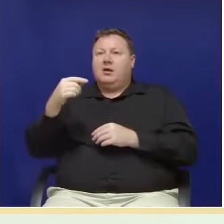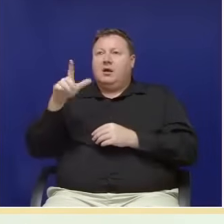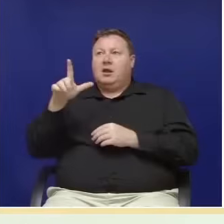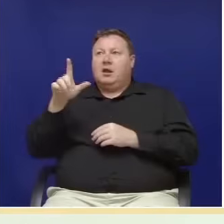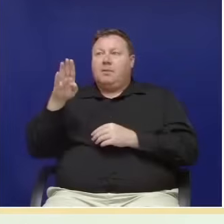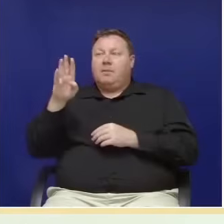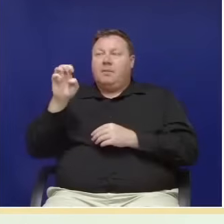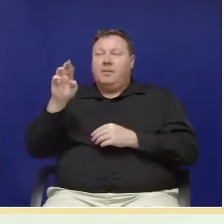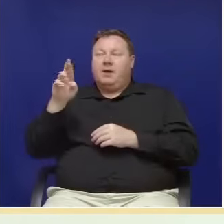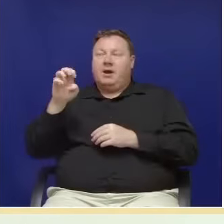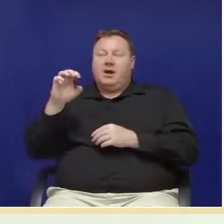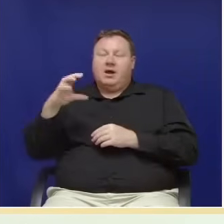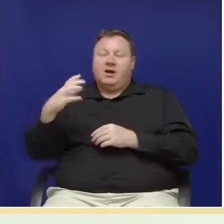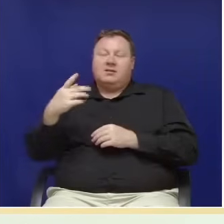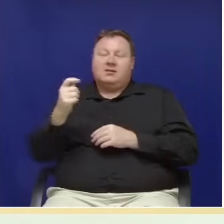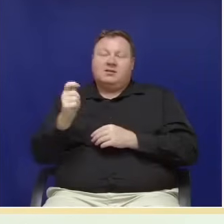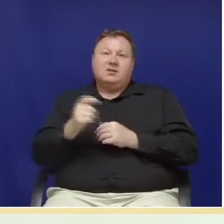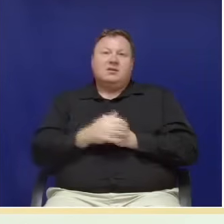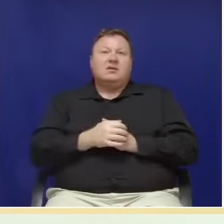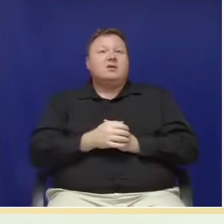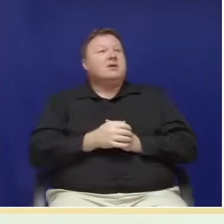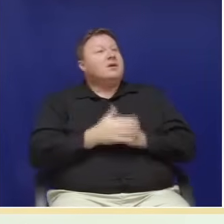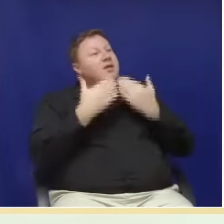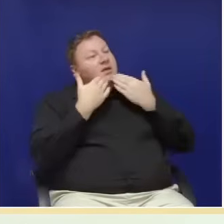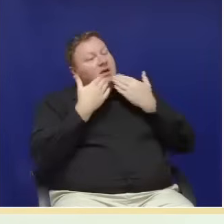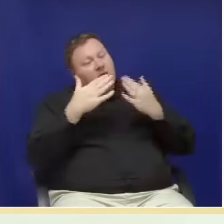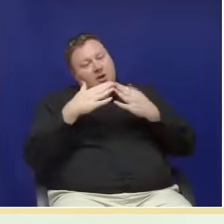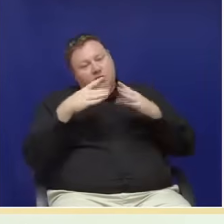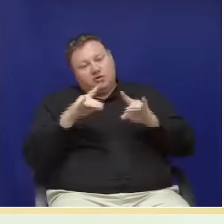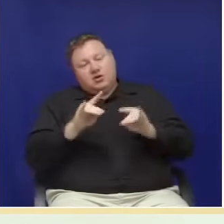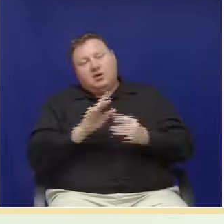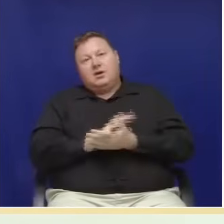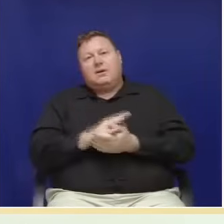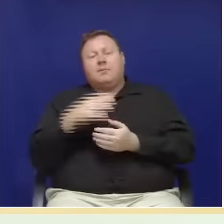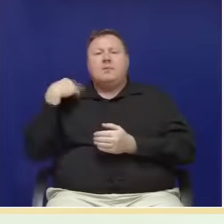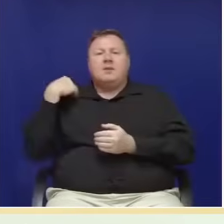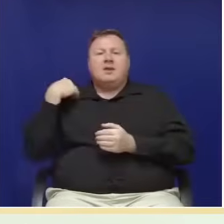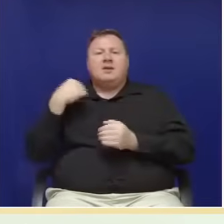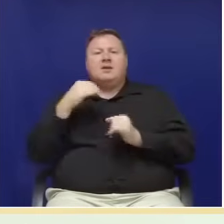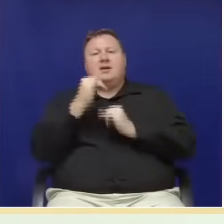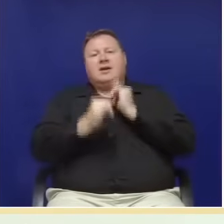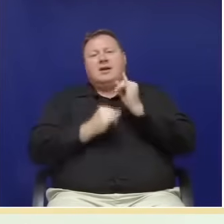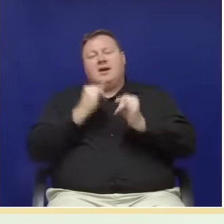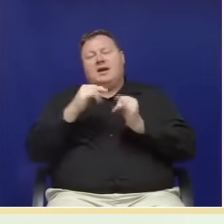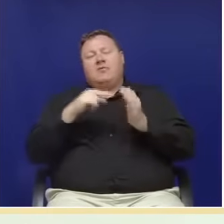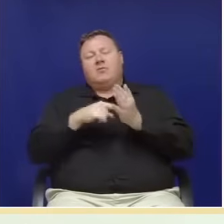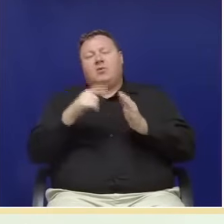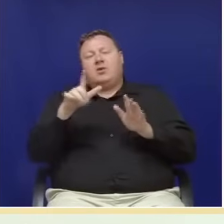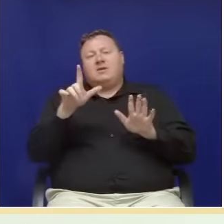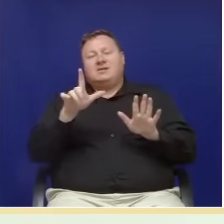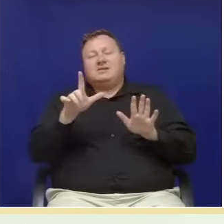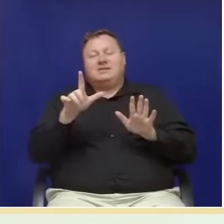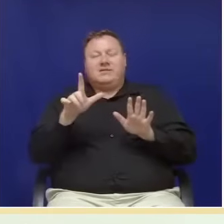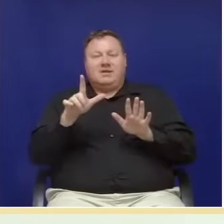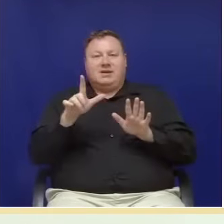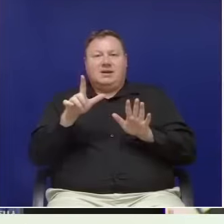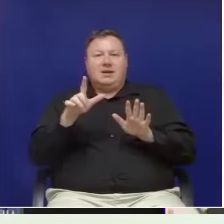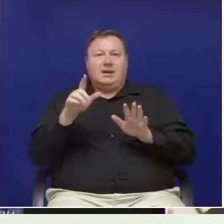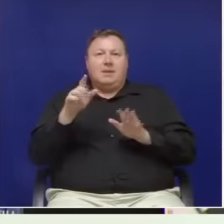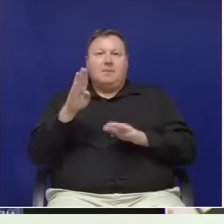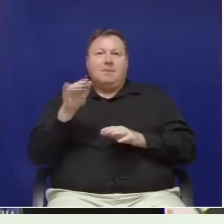Thank you, House Chair. Minister, with the department's 11.7 billion budget cut over the next 5